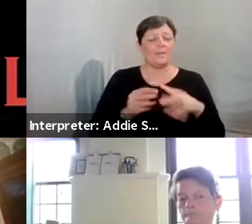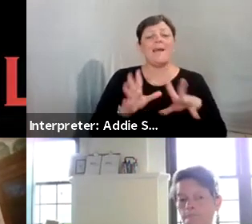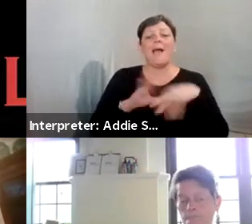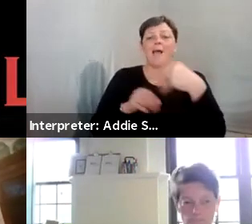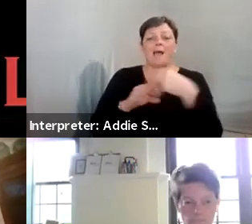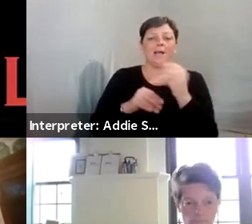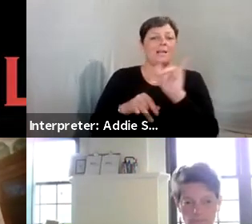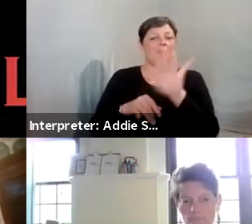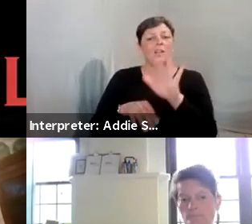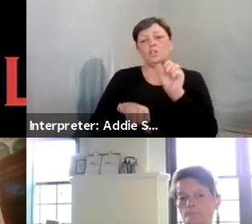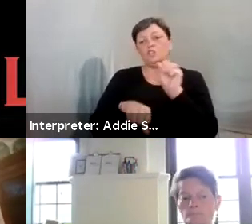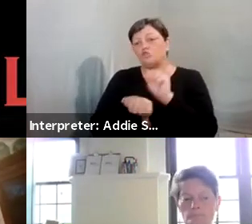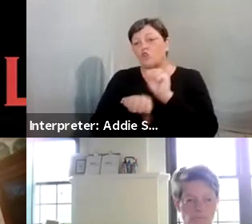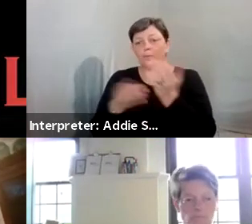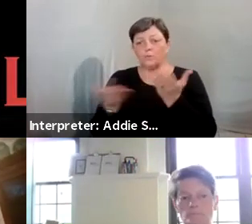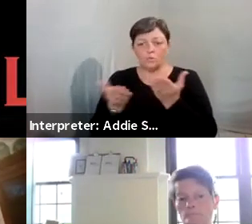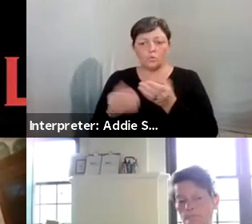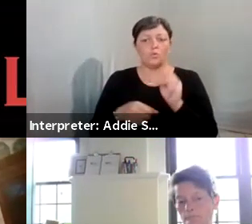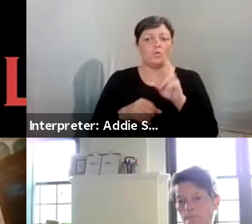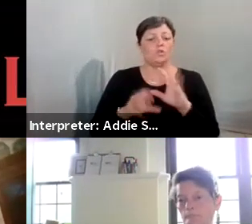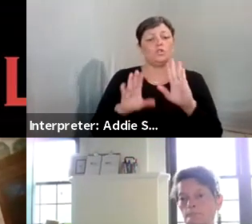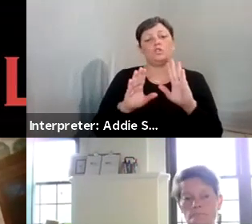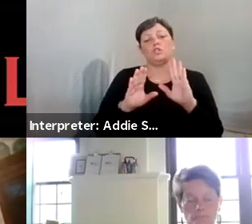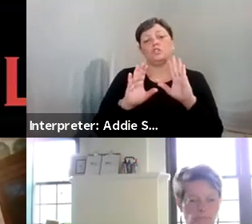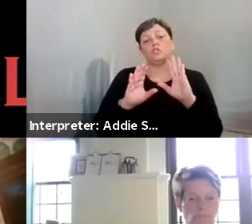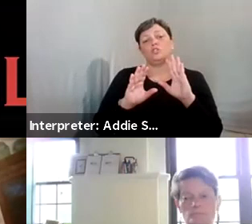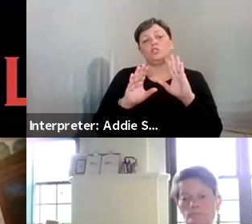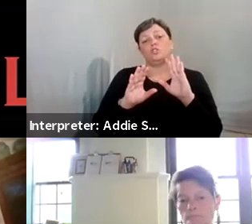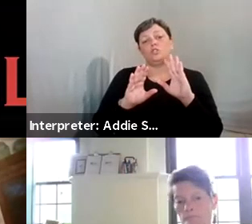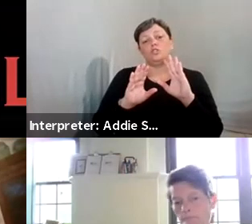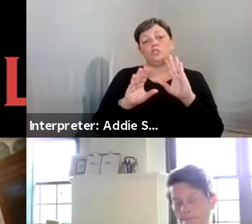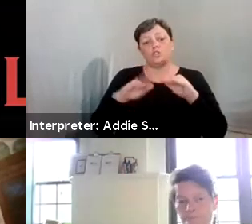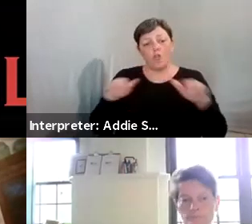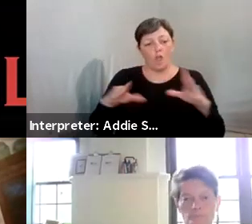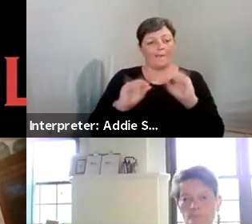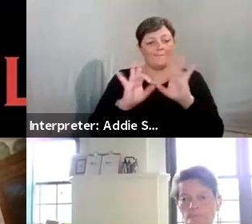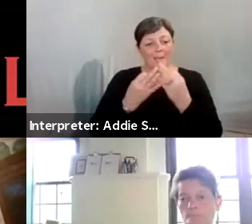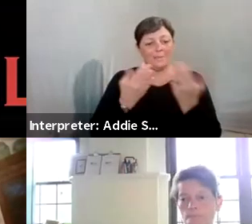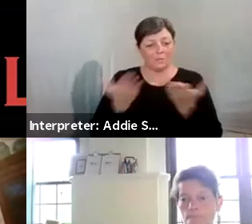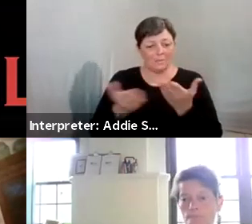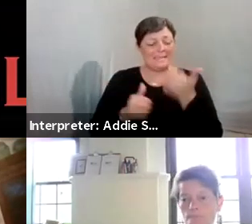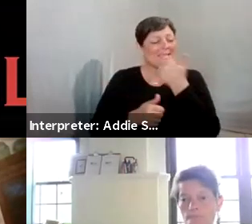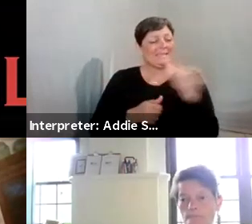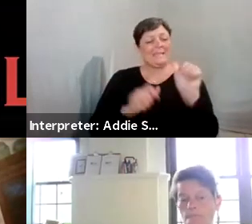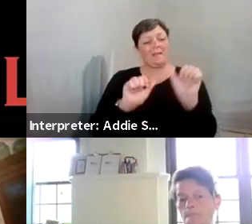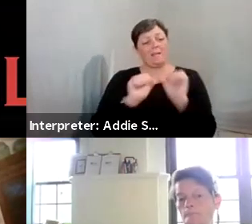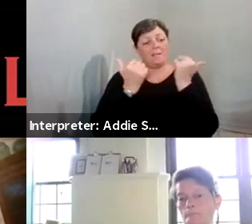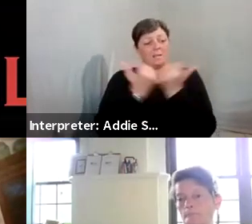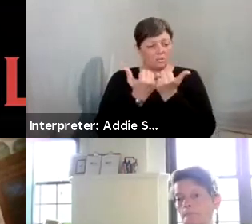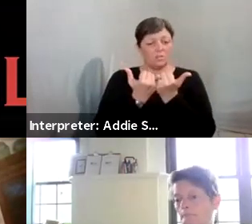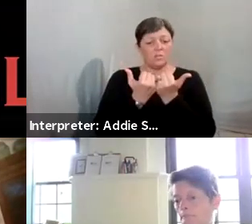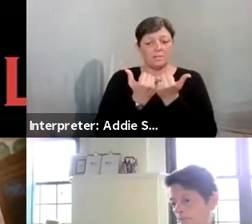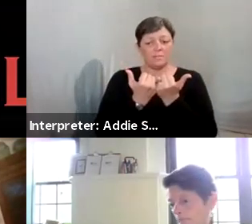might be your job service, child and family services, any agency